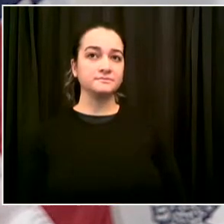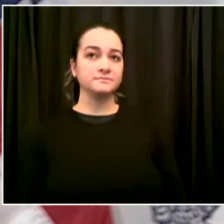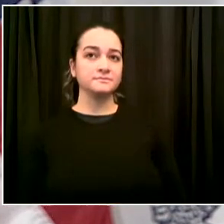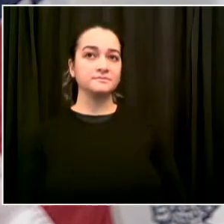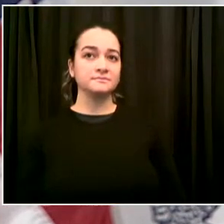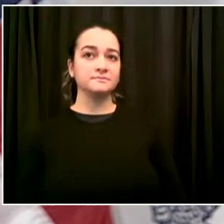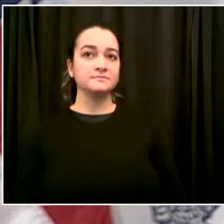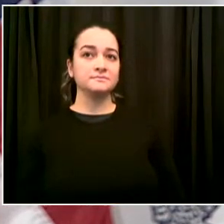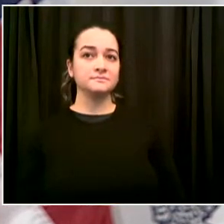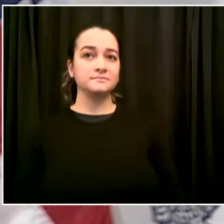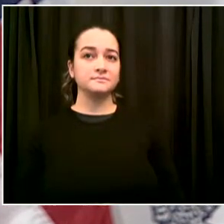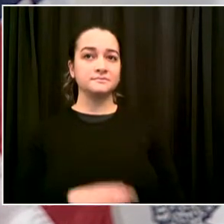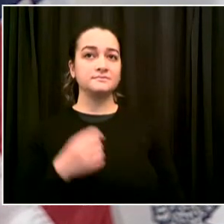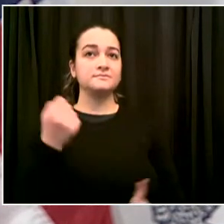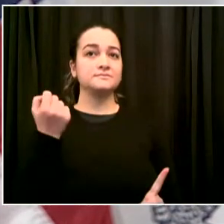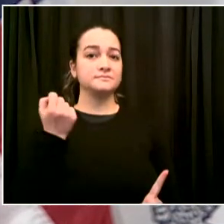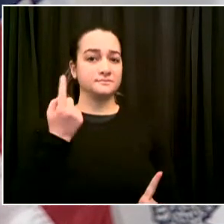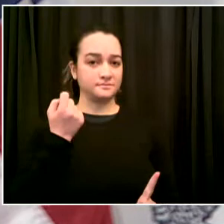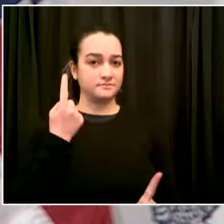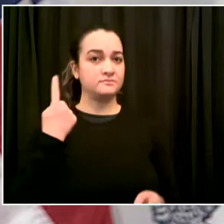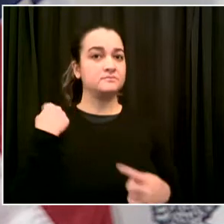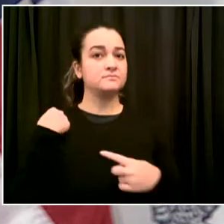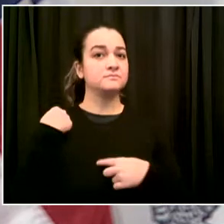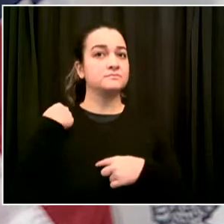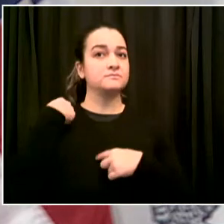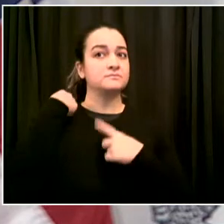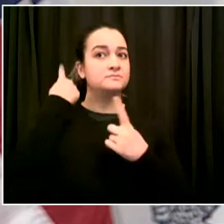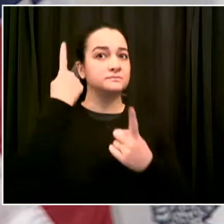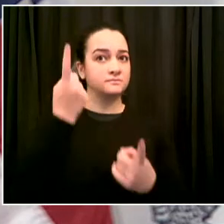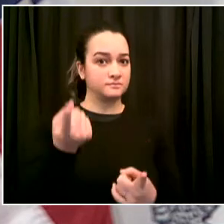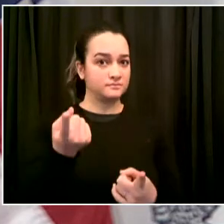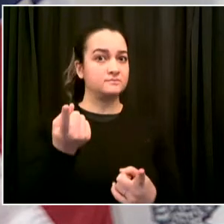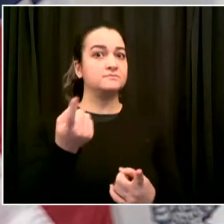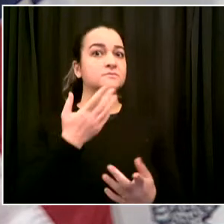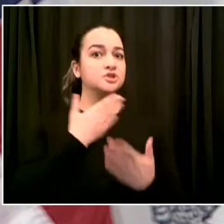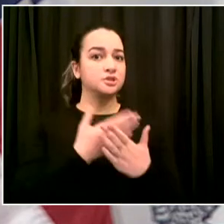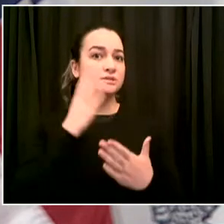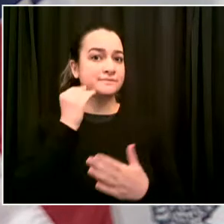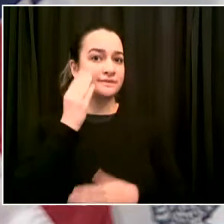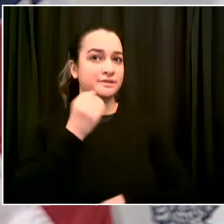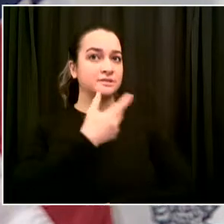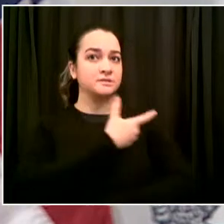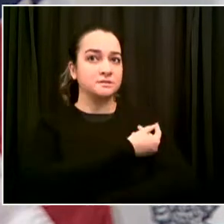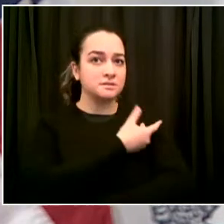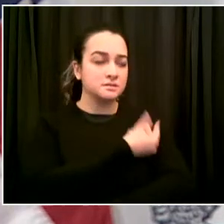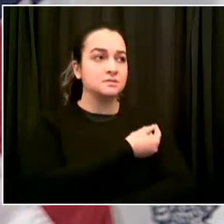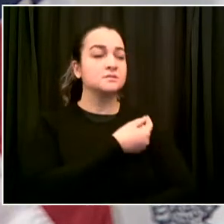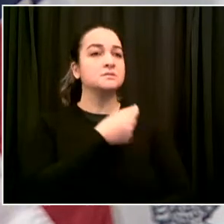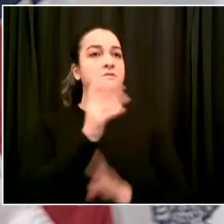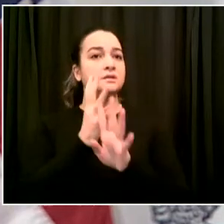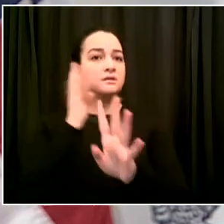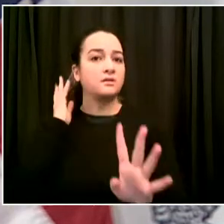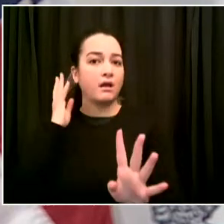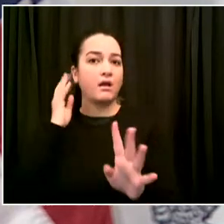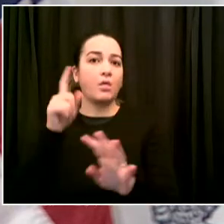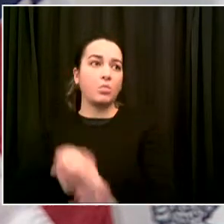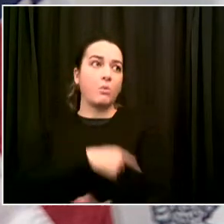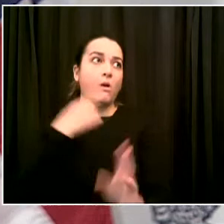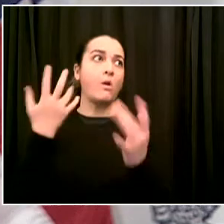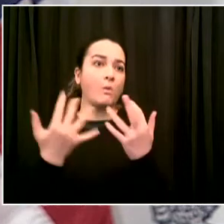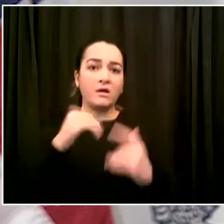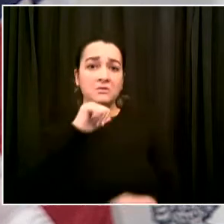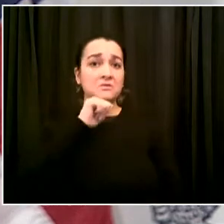the 2-3 hour waits. So, that is good. But 15 minutes and 16 degrees is still pretty